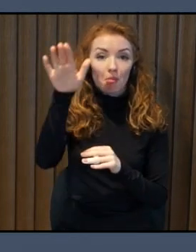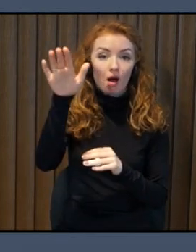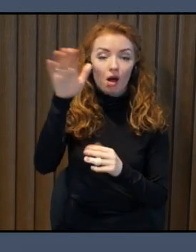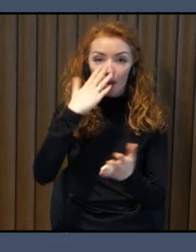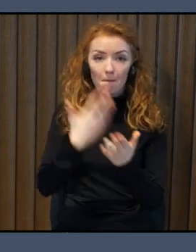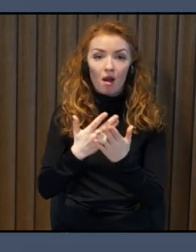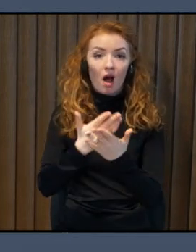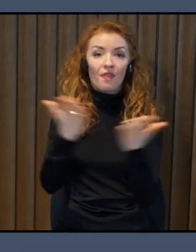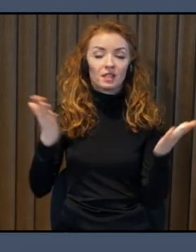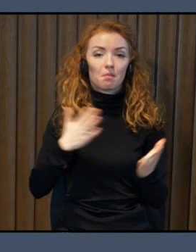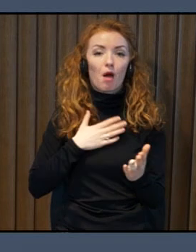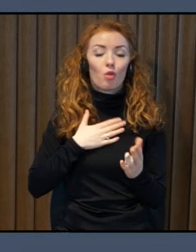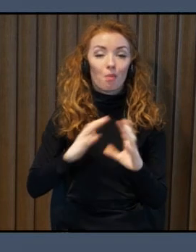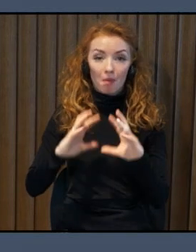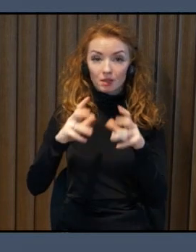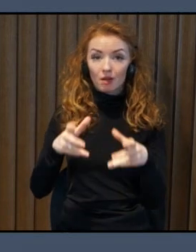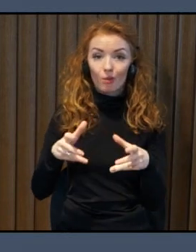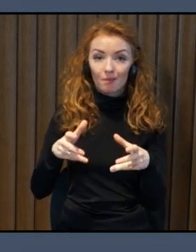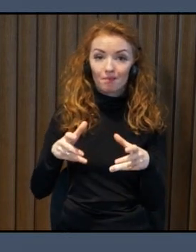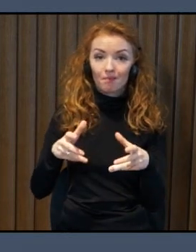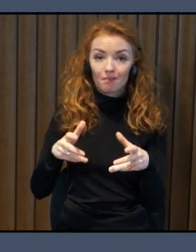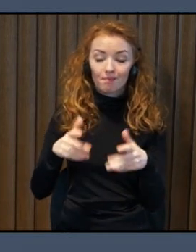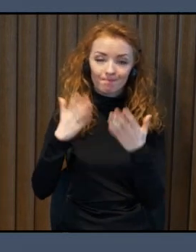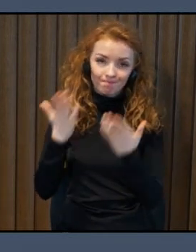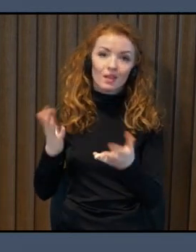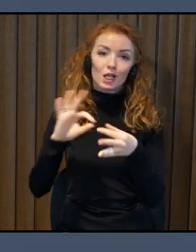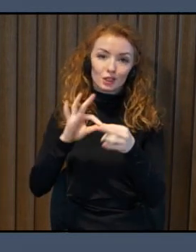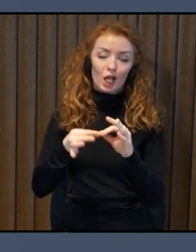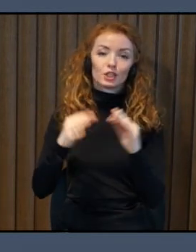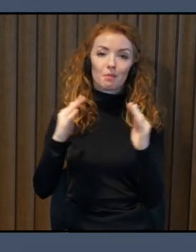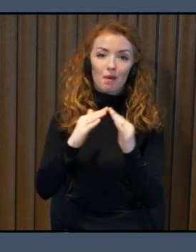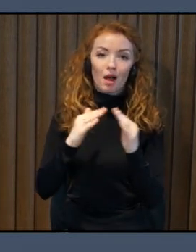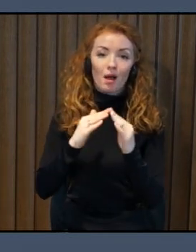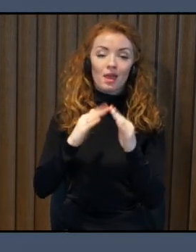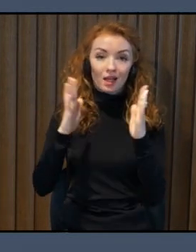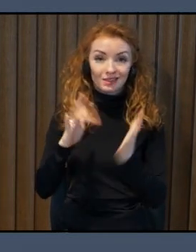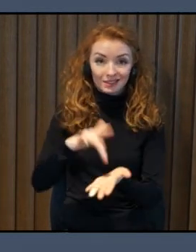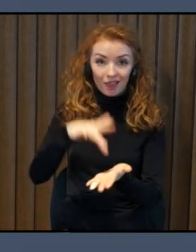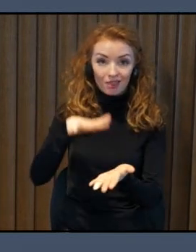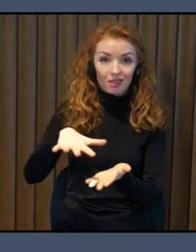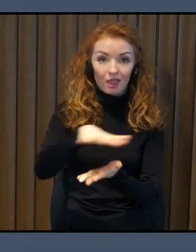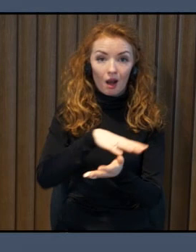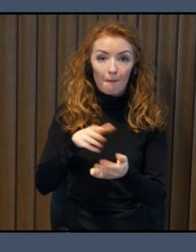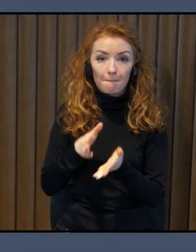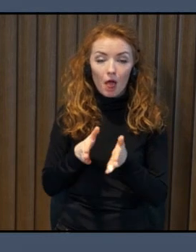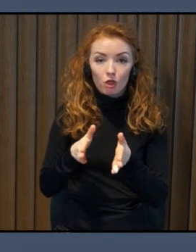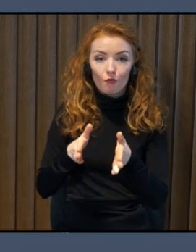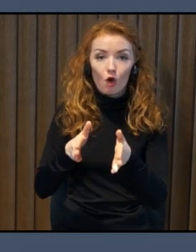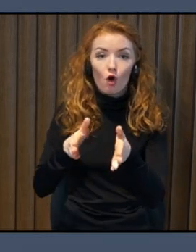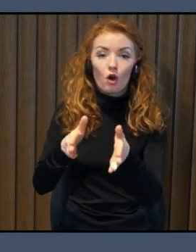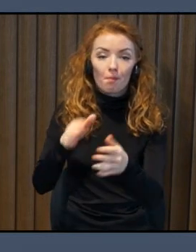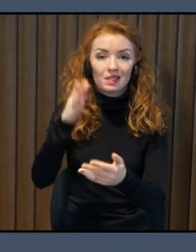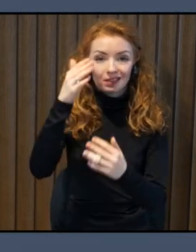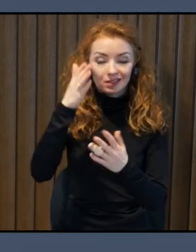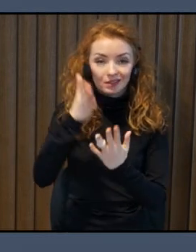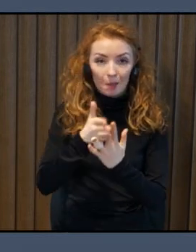and complicated house because it will define my world. And here you can see the platform